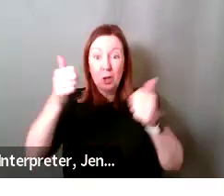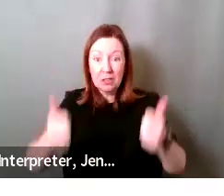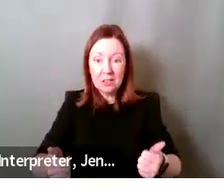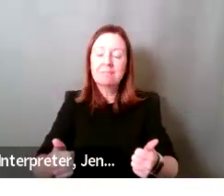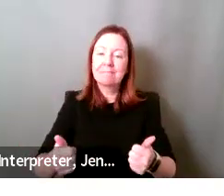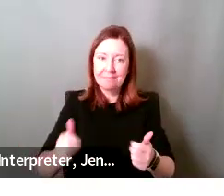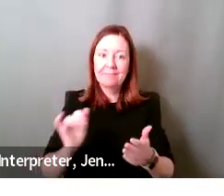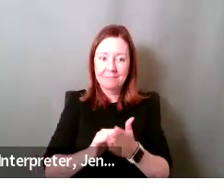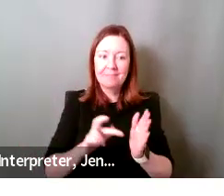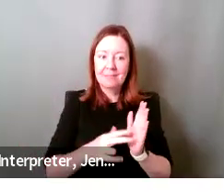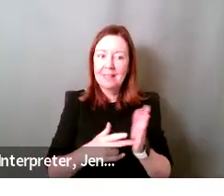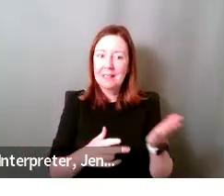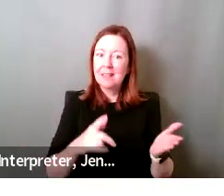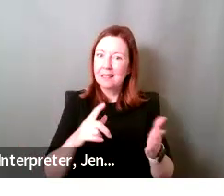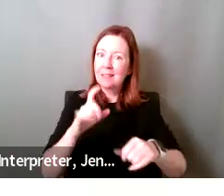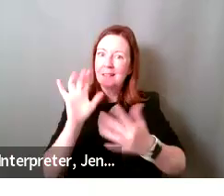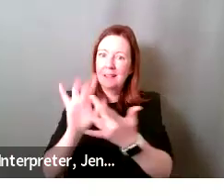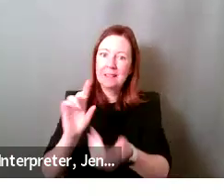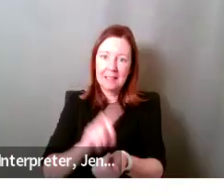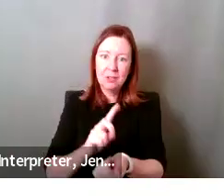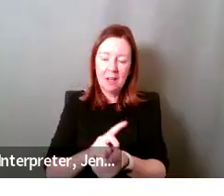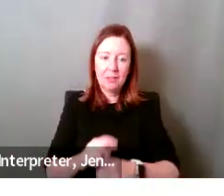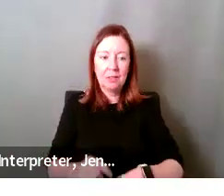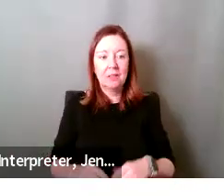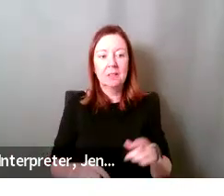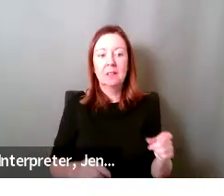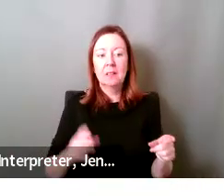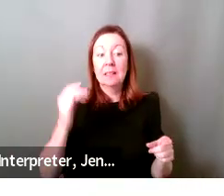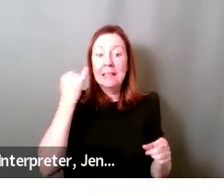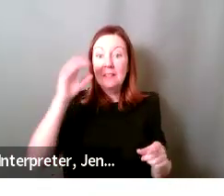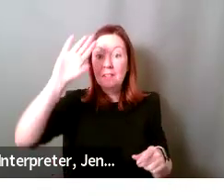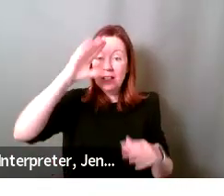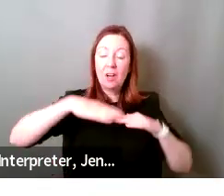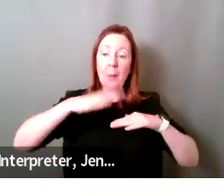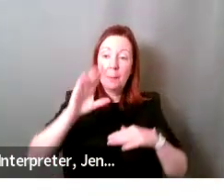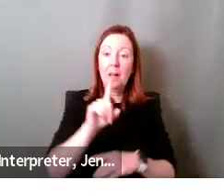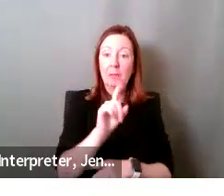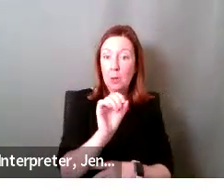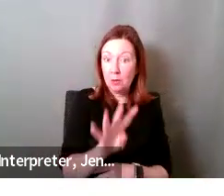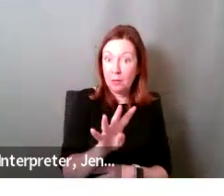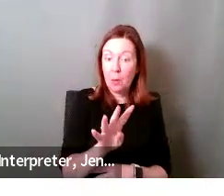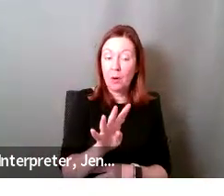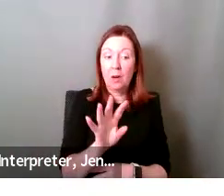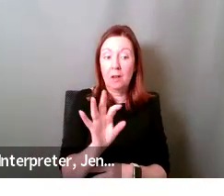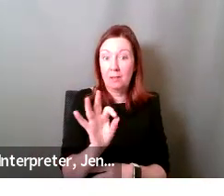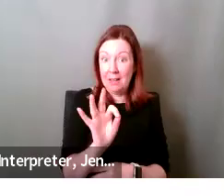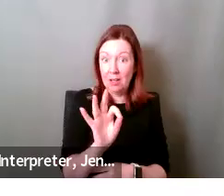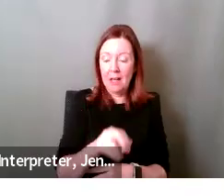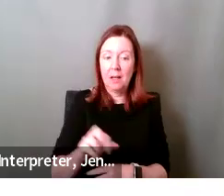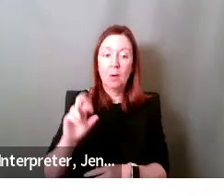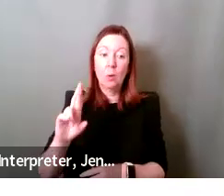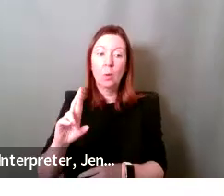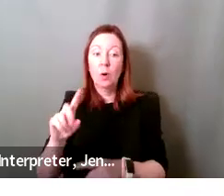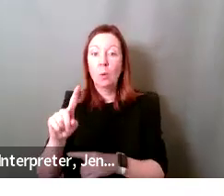one of those categories, this is the time to contact your doctor. If you have a fever above 104 Fahrenheit